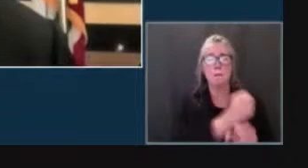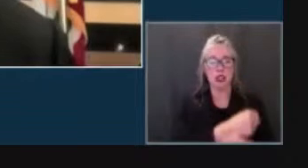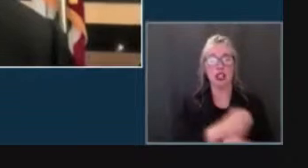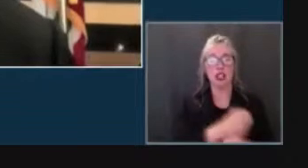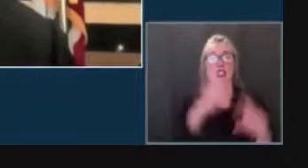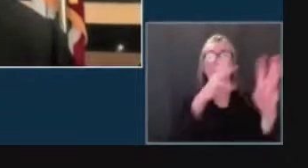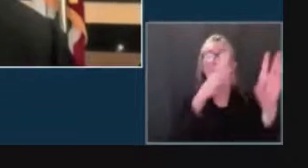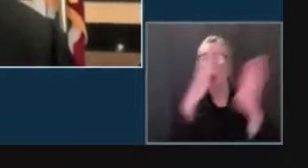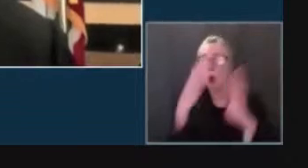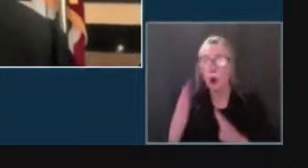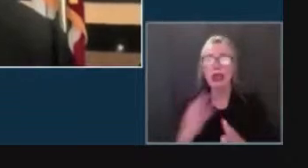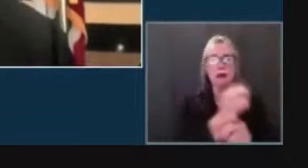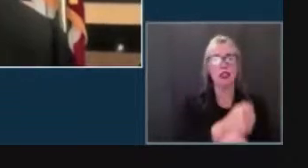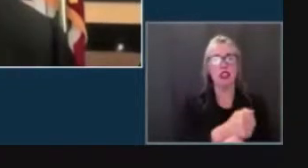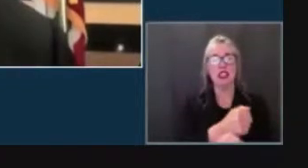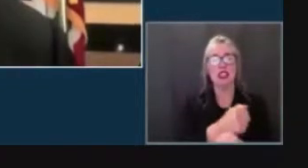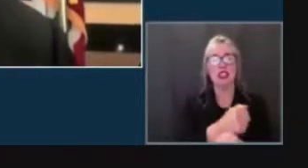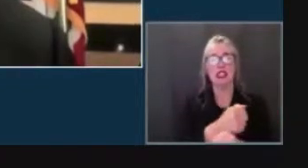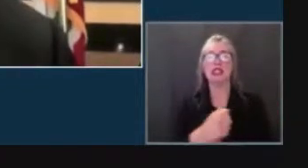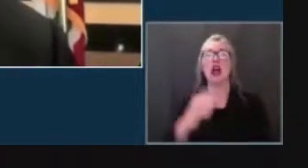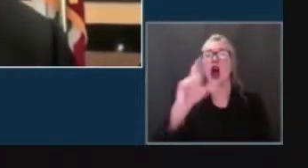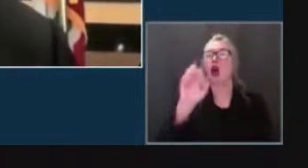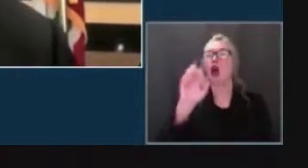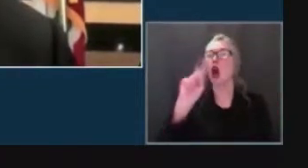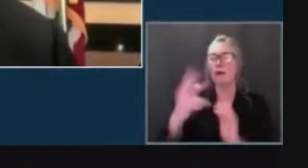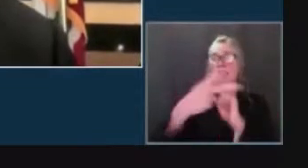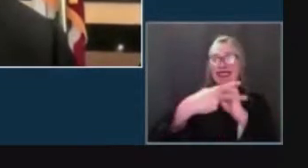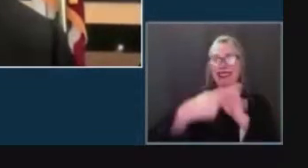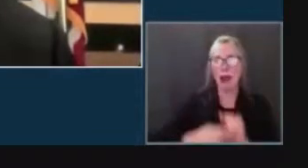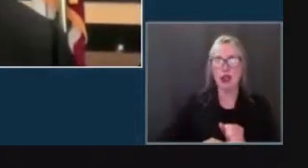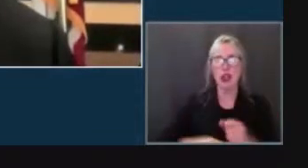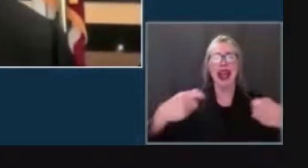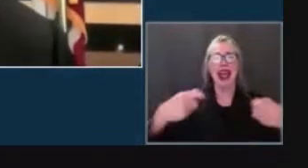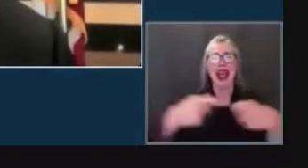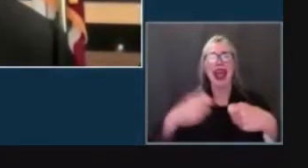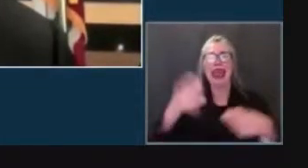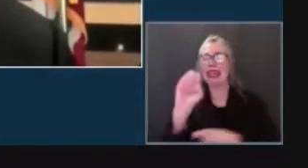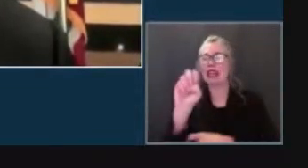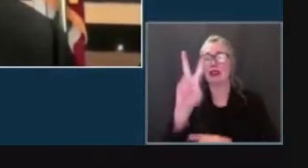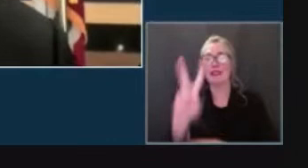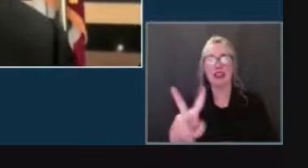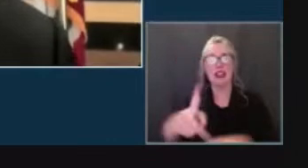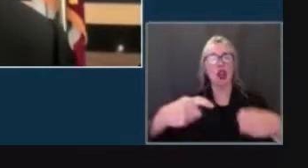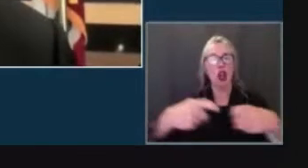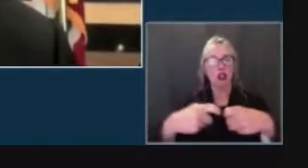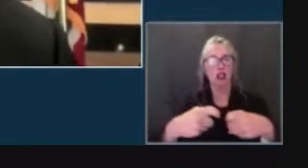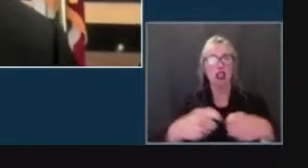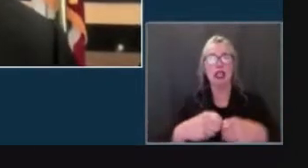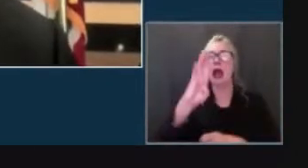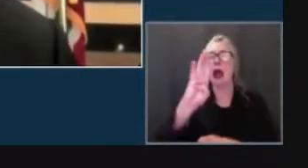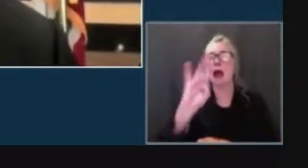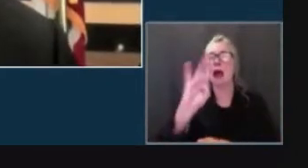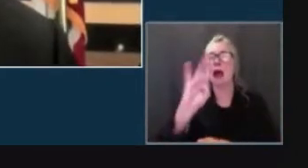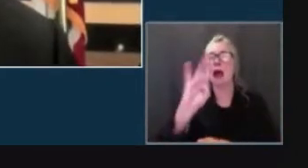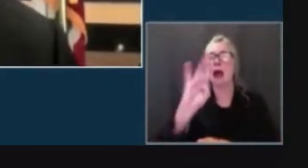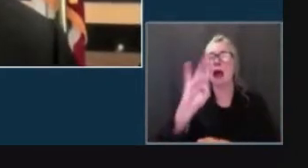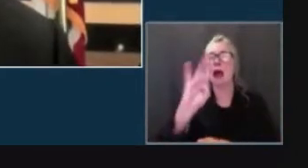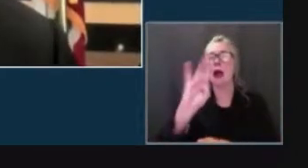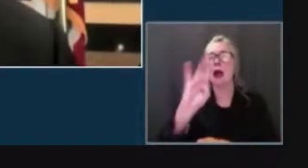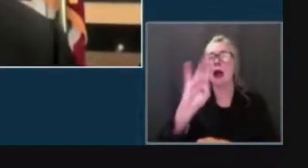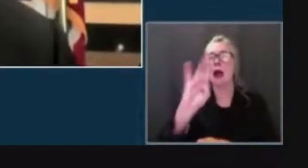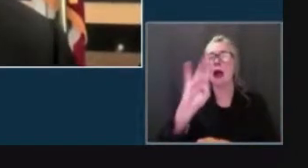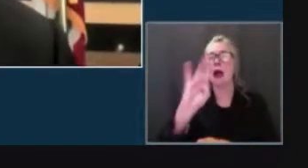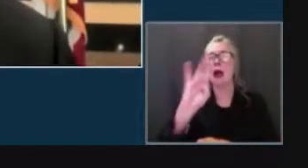capture, pump storage, electric vehicle charging, biomass, and more. Like our journey level workers, they will